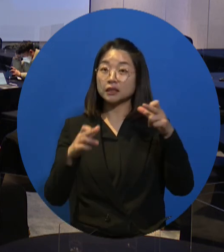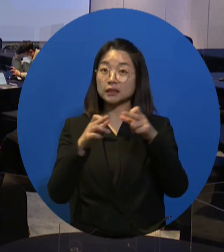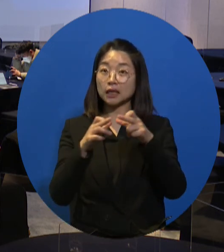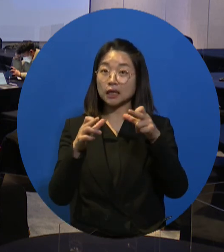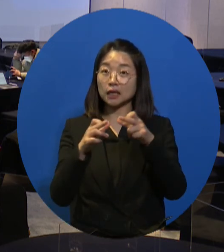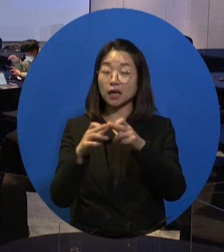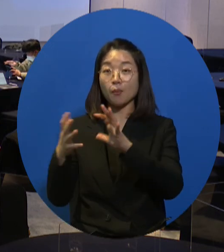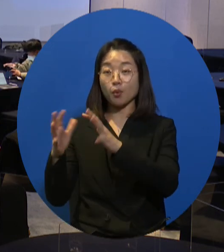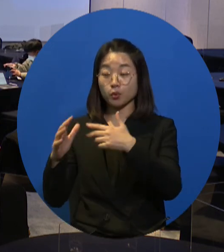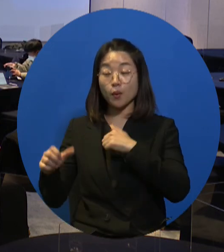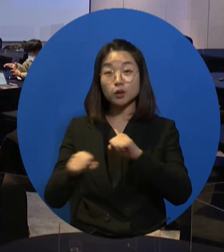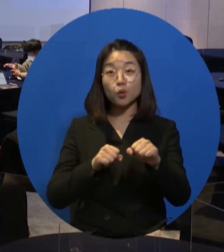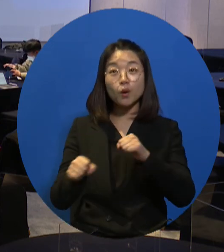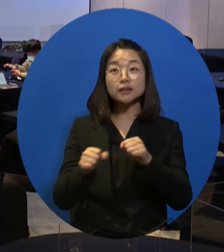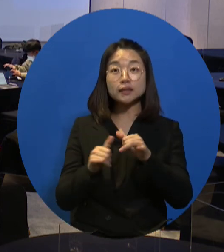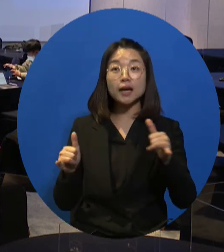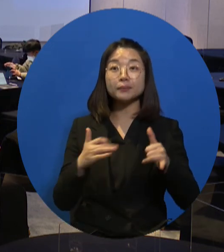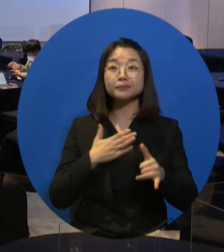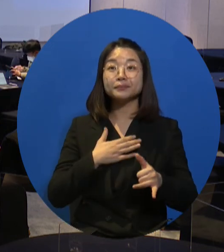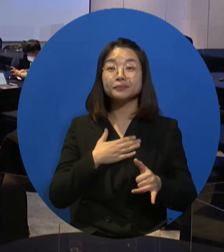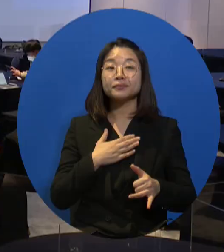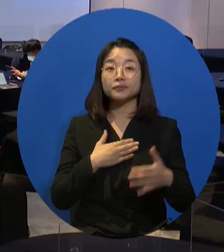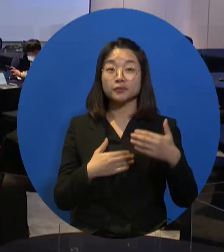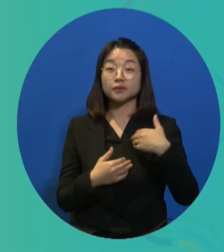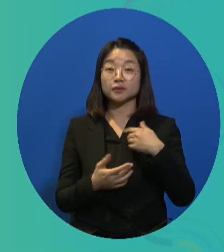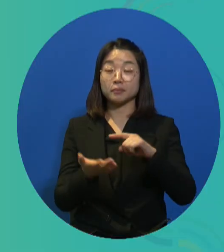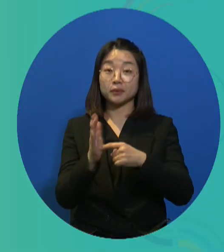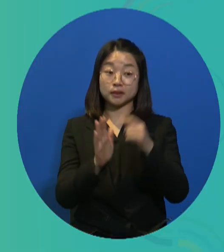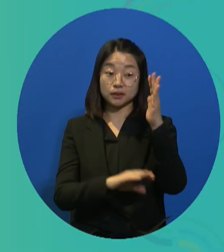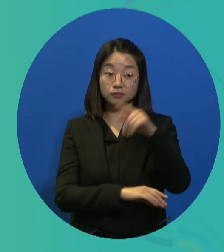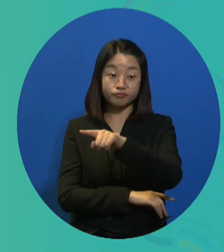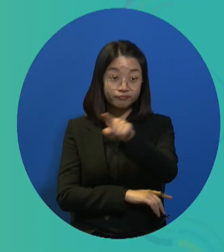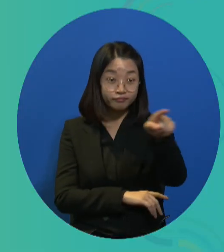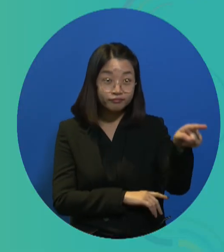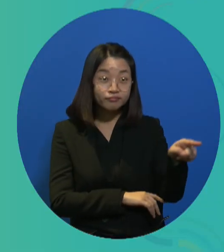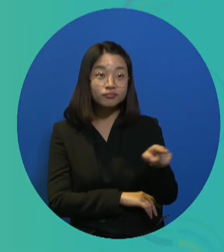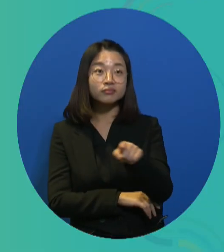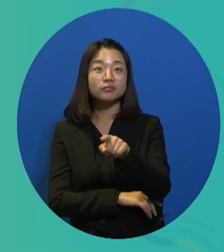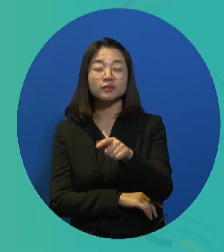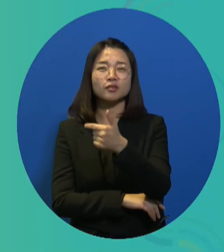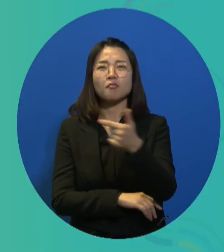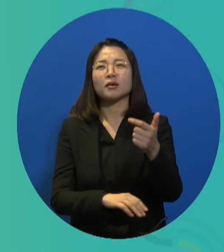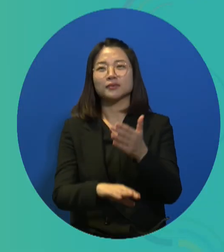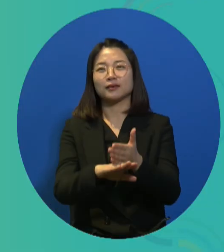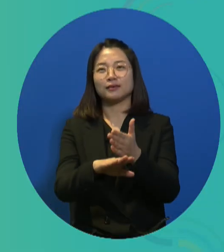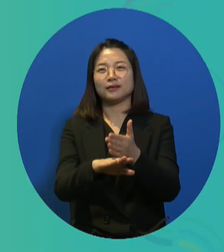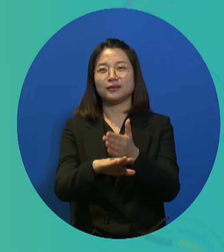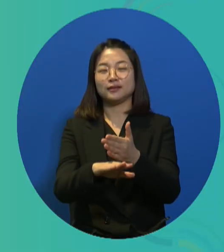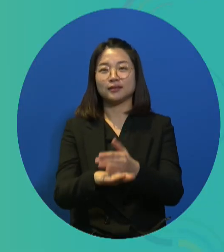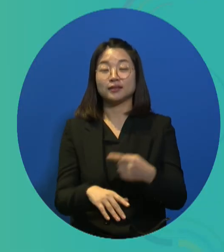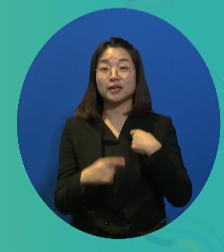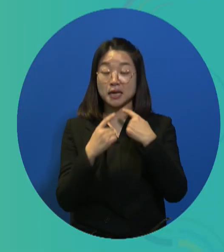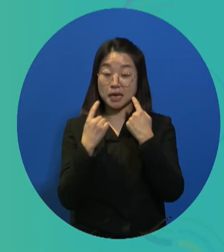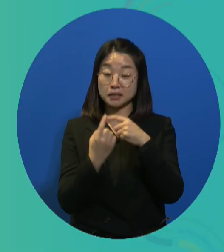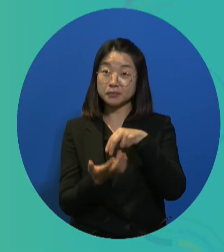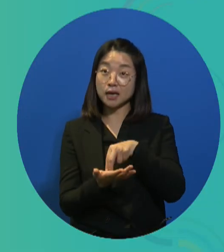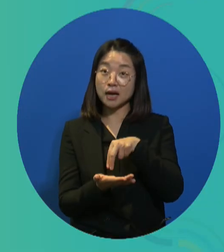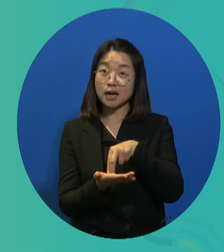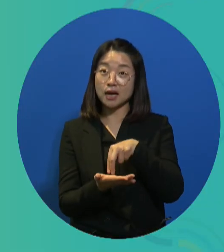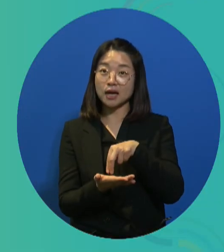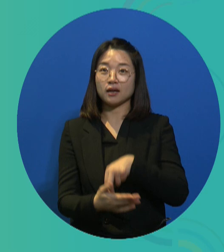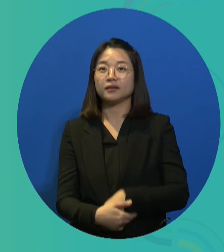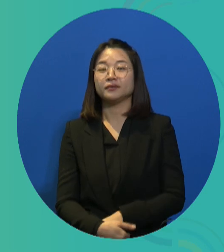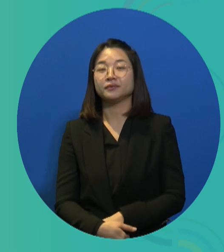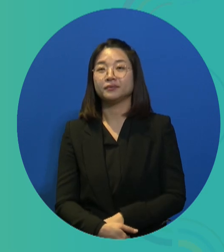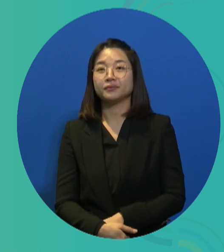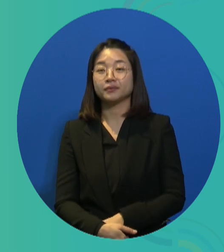I am Choi An-byul, working at the Korea Disability Forum. I would like to express my thanks to all the speakers